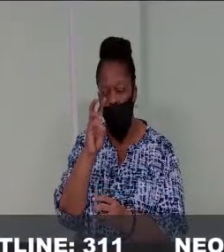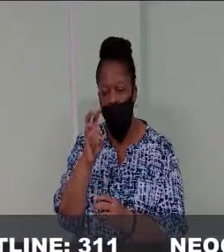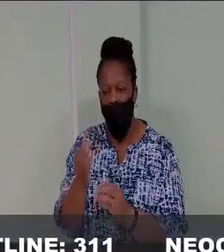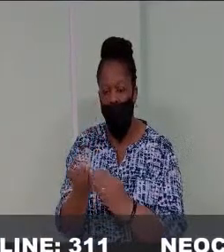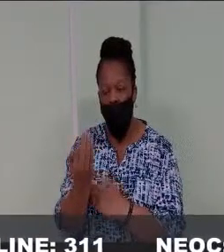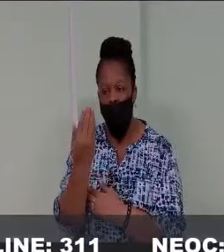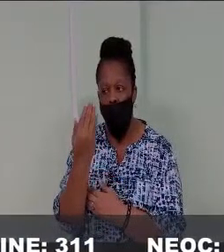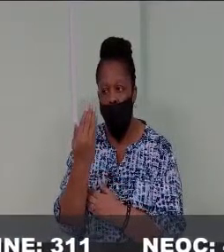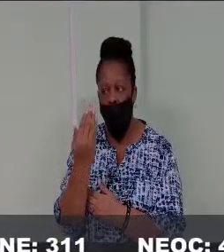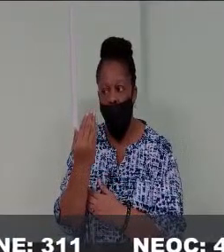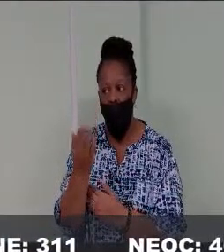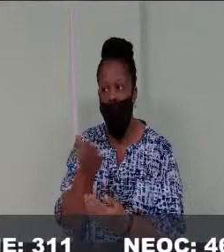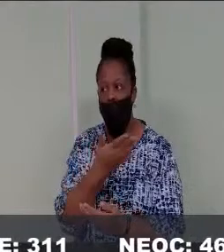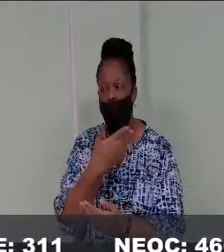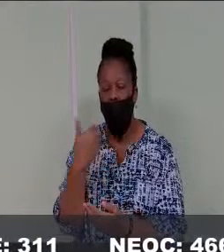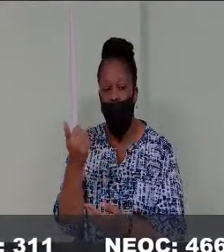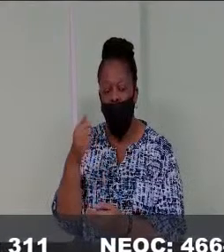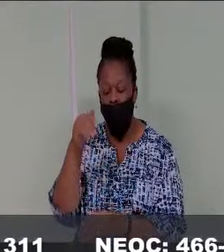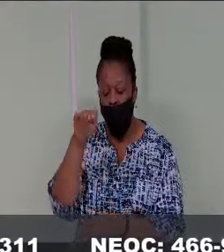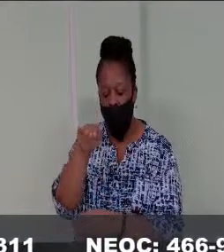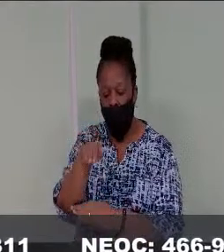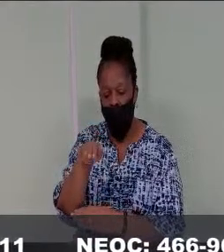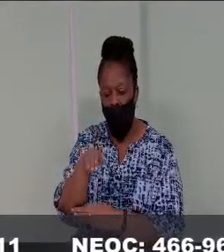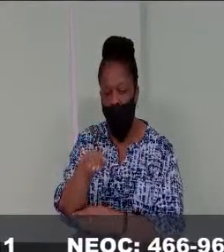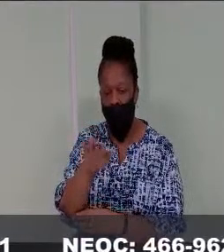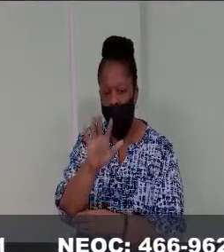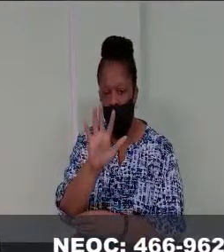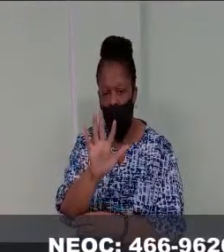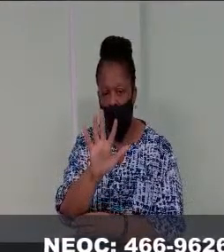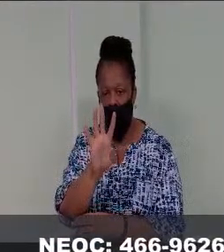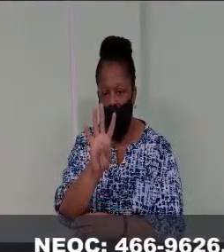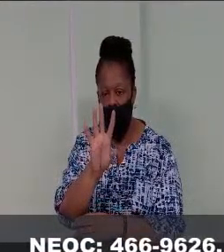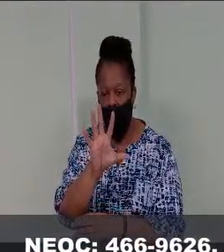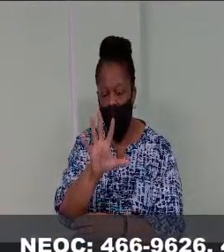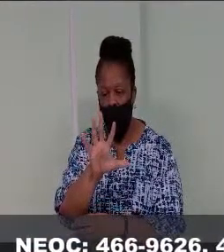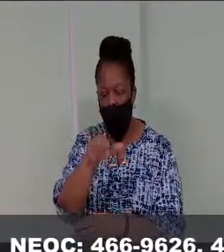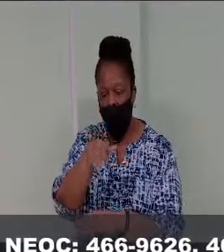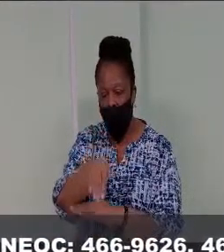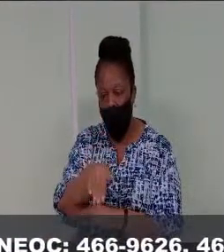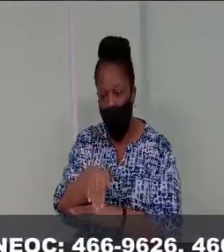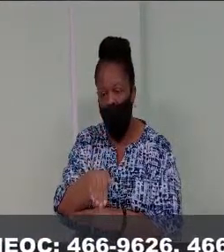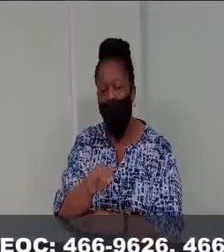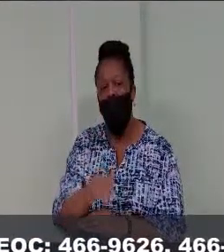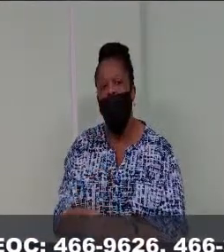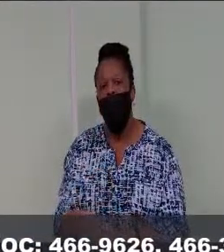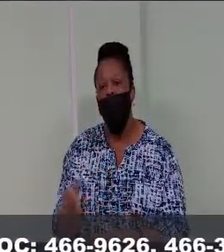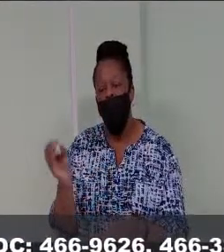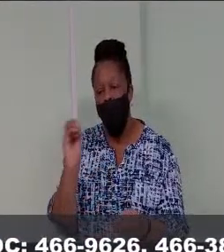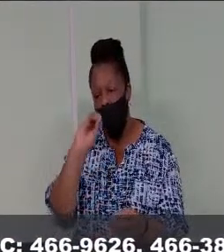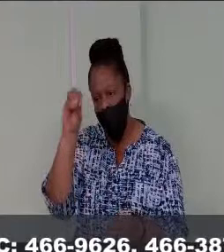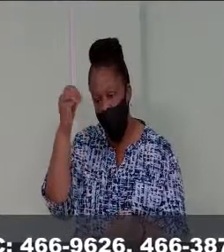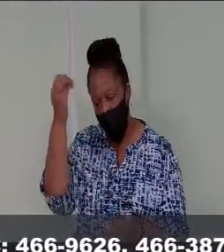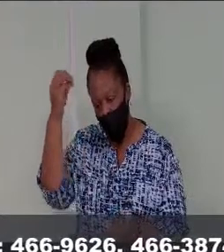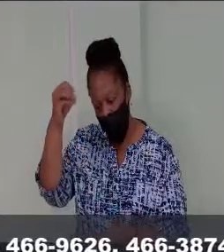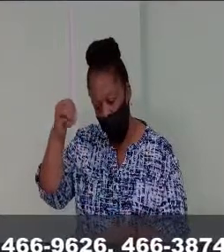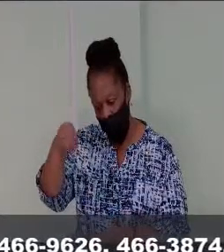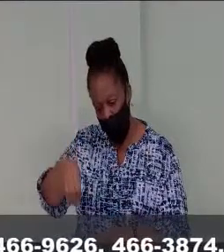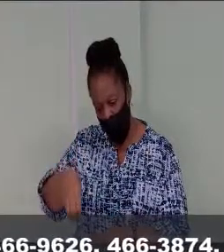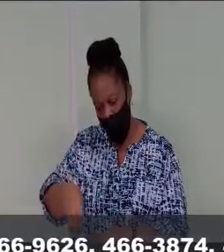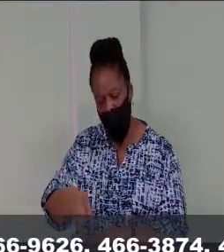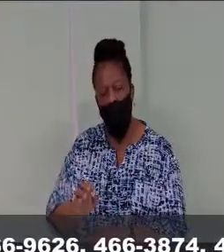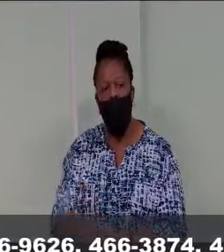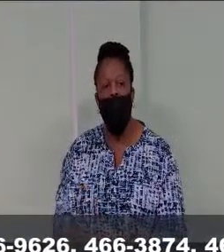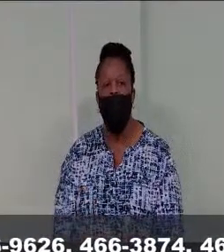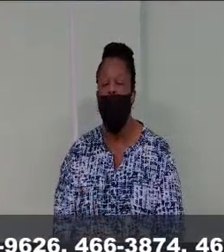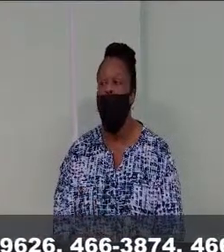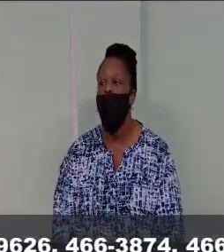And sunset will be at 5:45 p.m. So thank you very much for listening. And again,